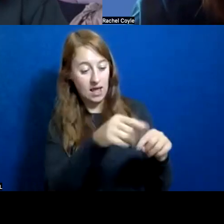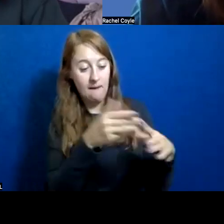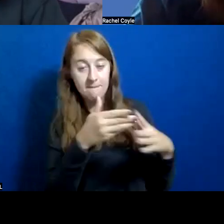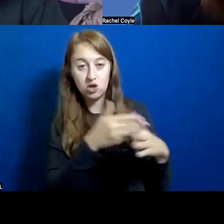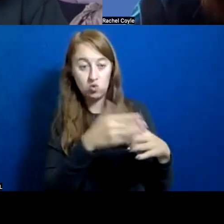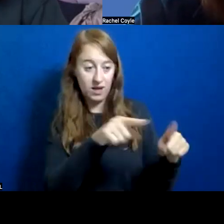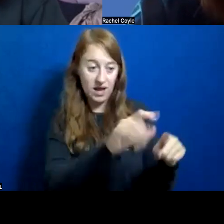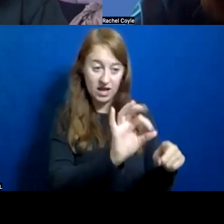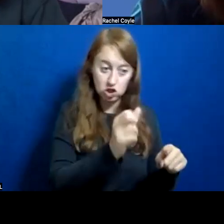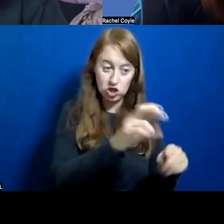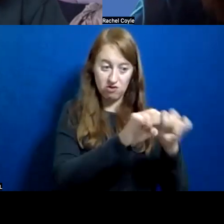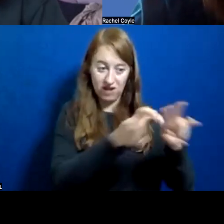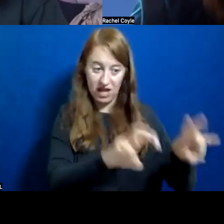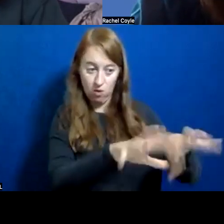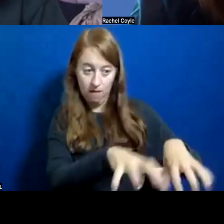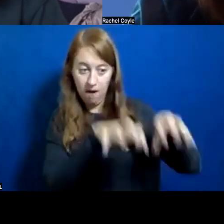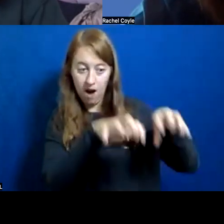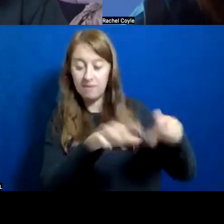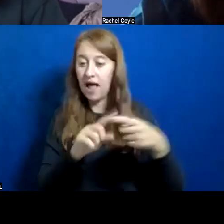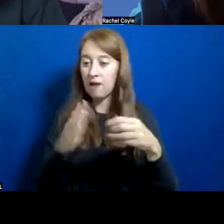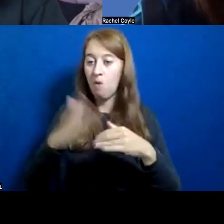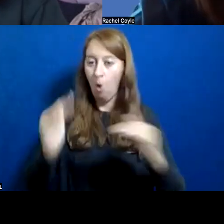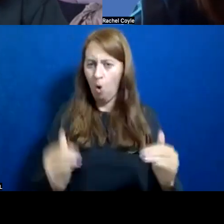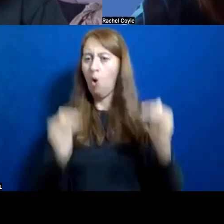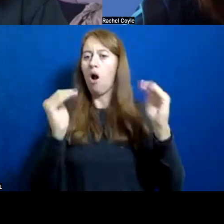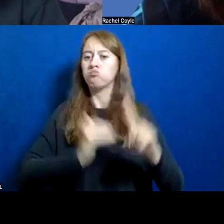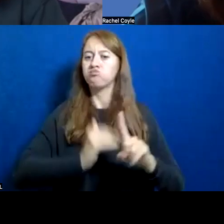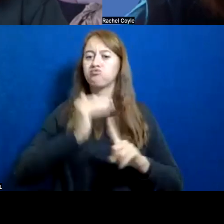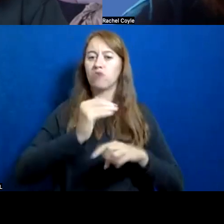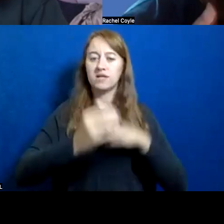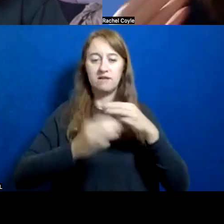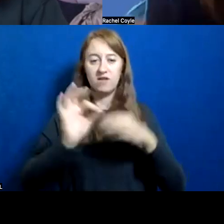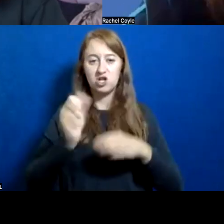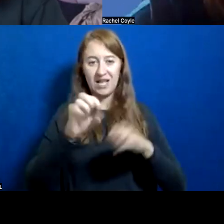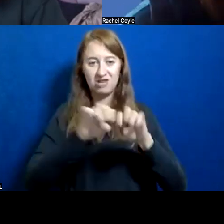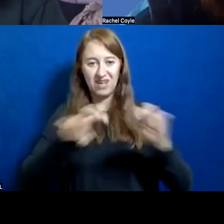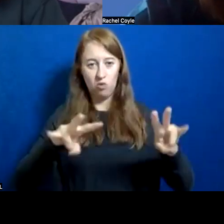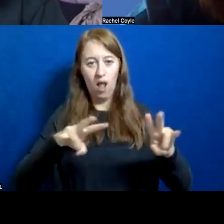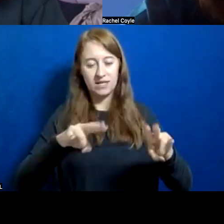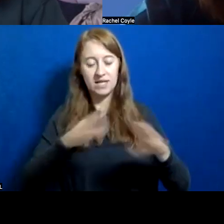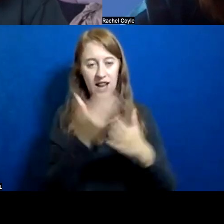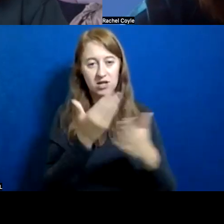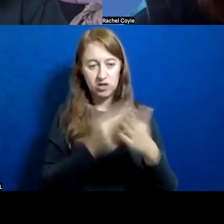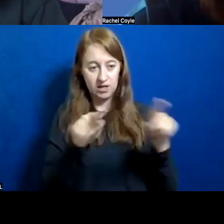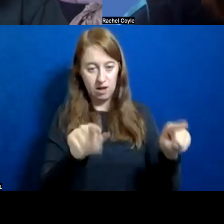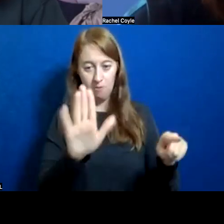gender equal parliaments and more progressive gender equality legislation, and having the right balance of